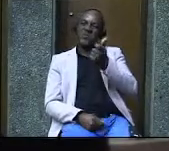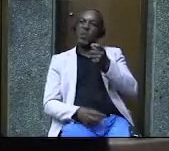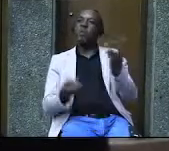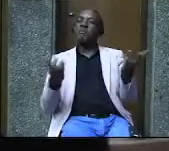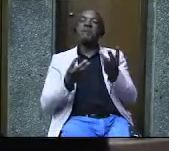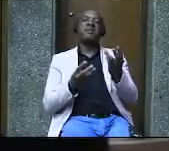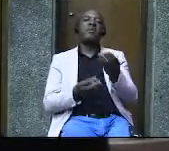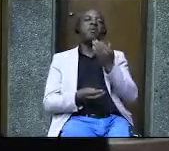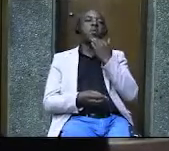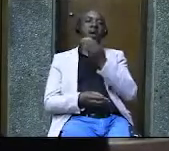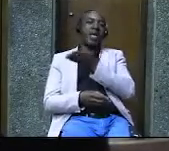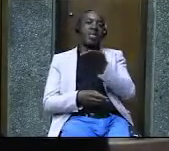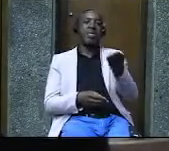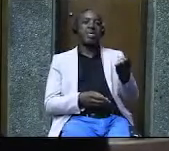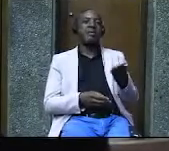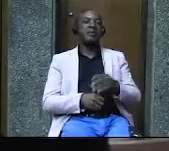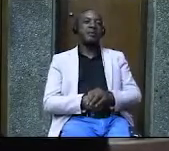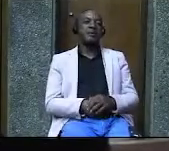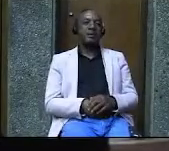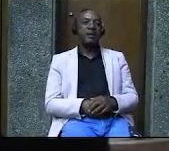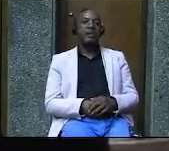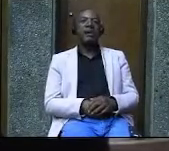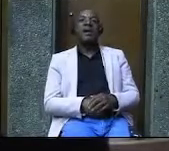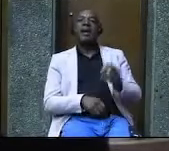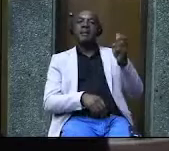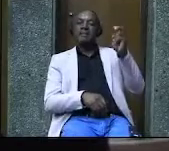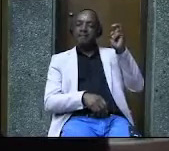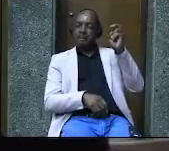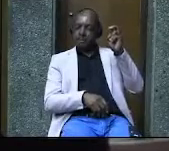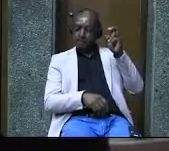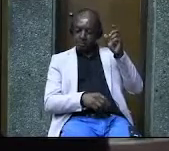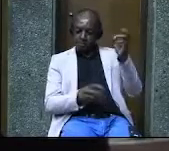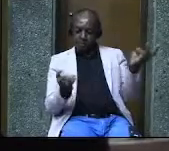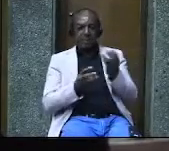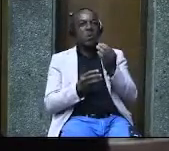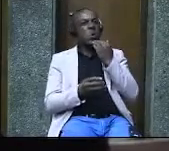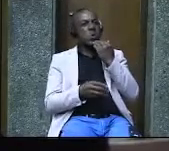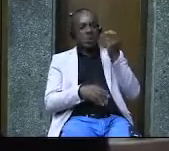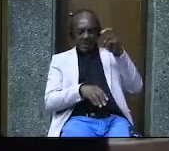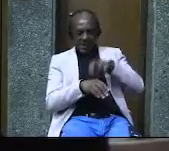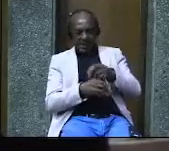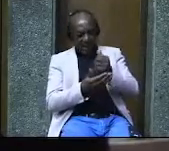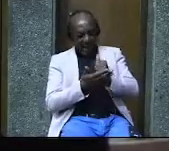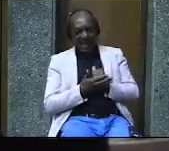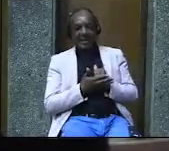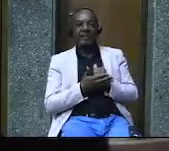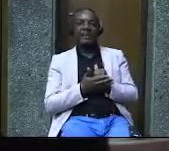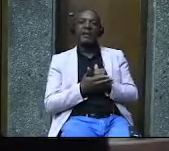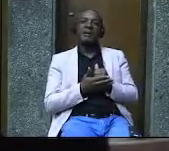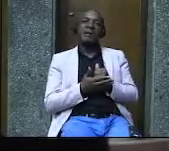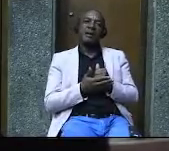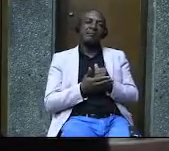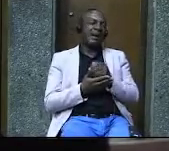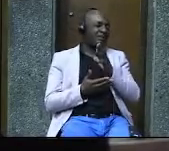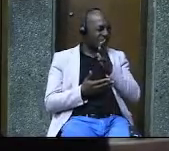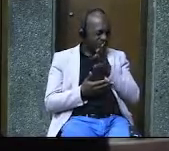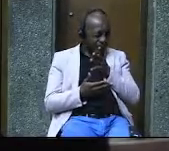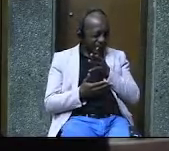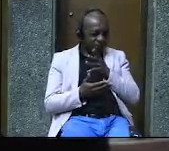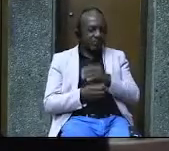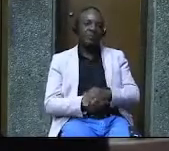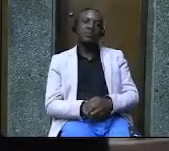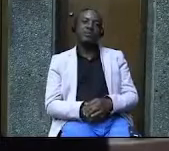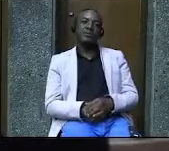And batu ba ba tantaro lo. Baba nga takatsele magatak. In terms of the agenda yalzati. So,